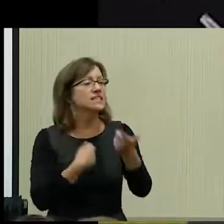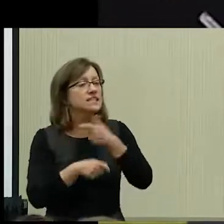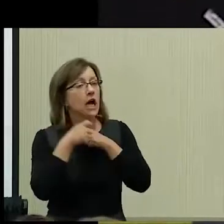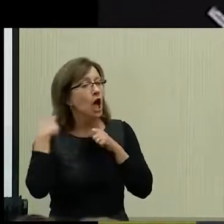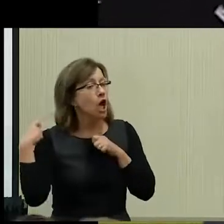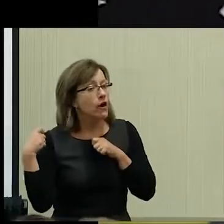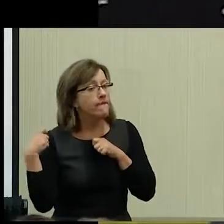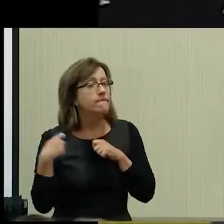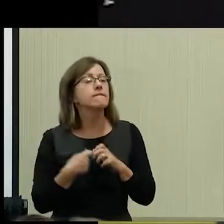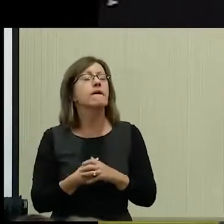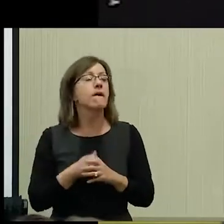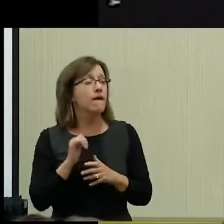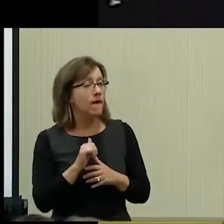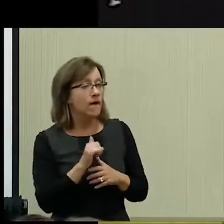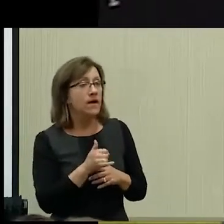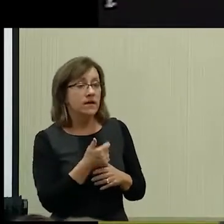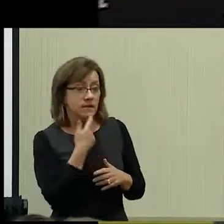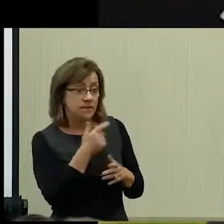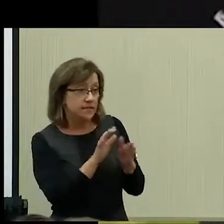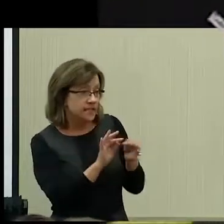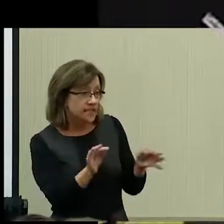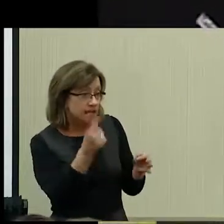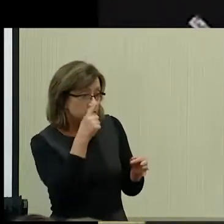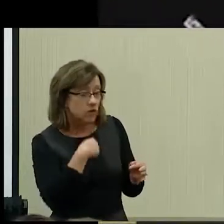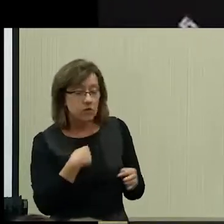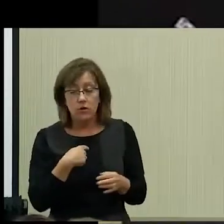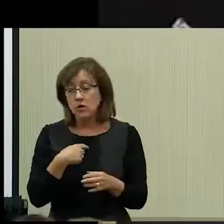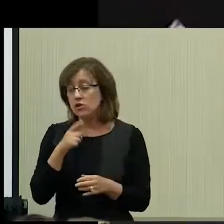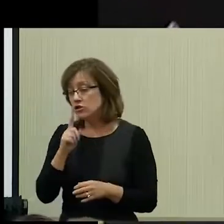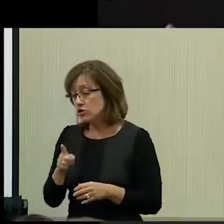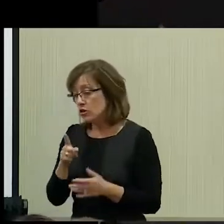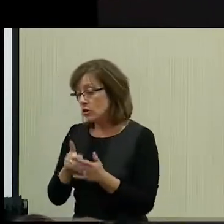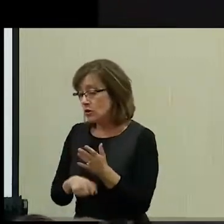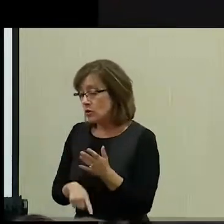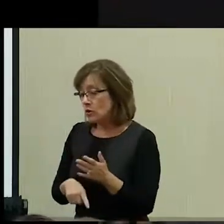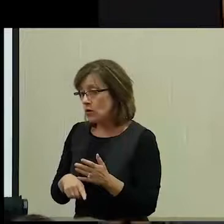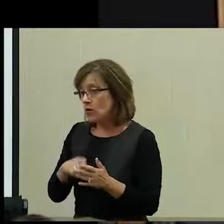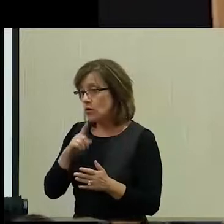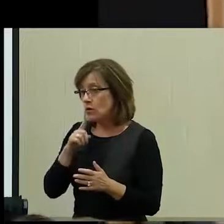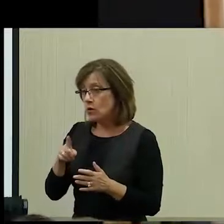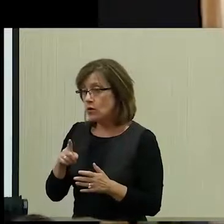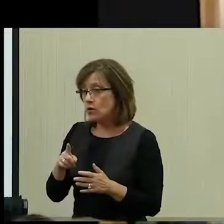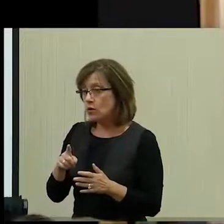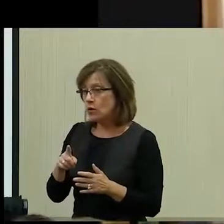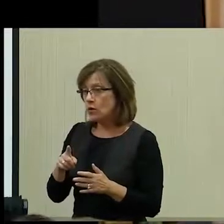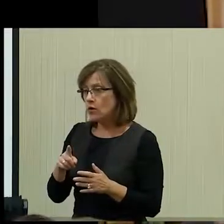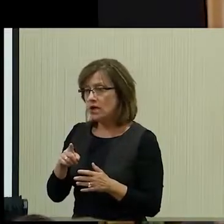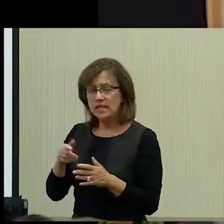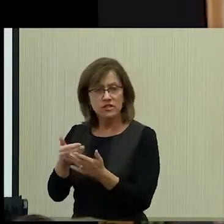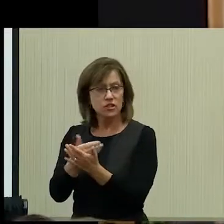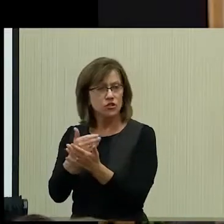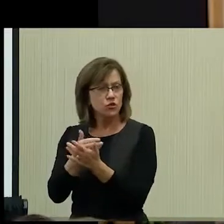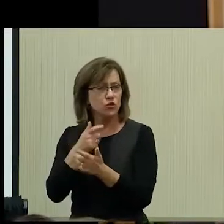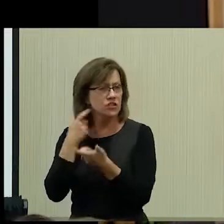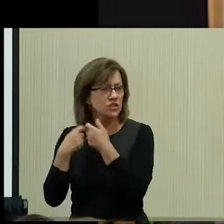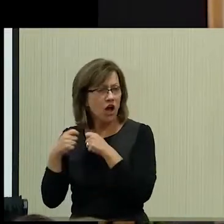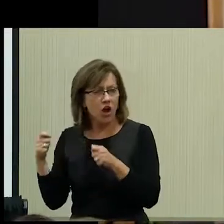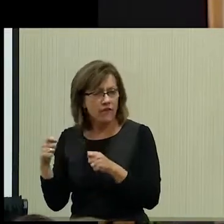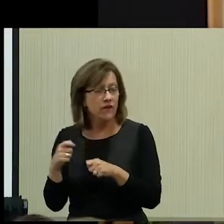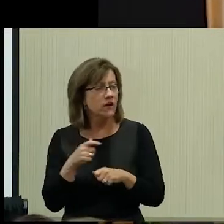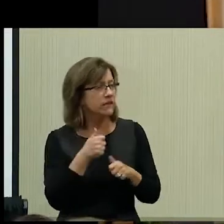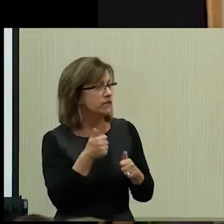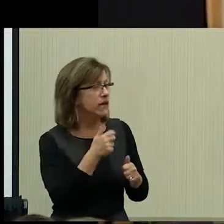Scarf. A blue scarf? Just like that. Yeah. Can you read the sentence for me? Sure. Put on snowy